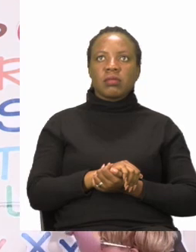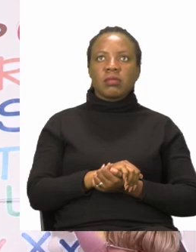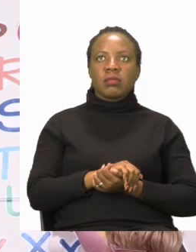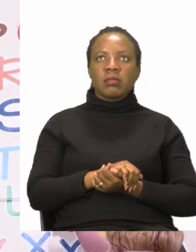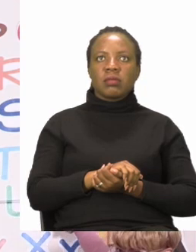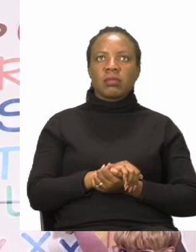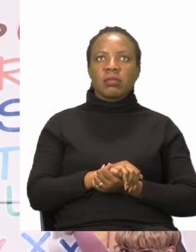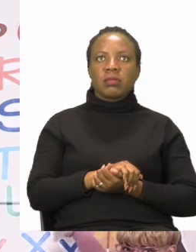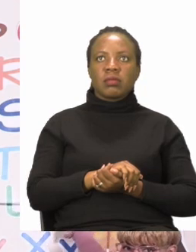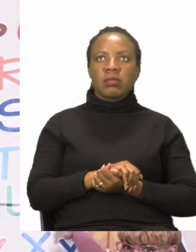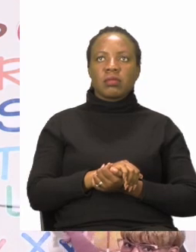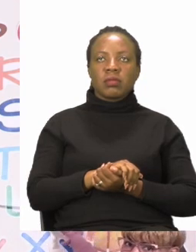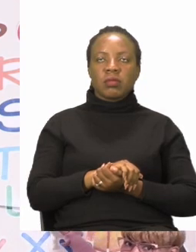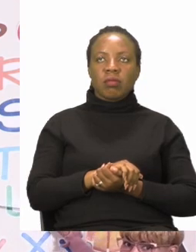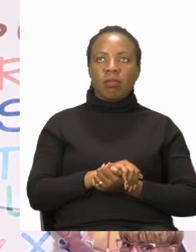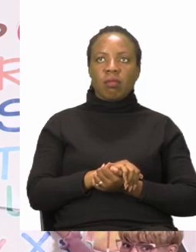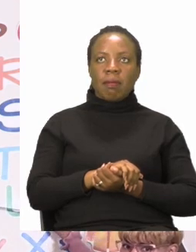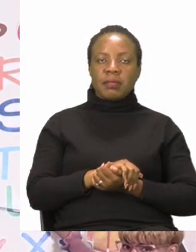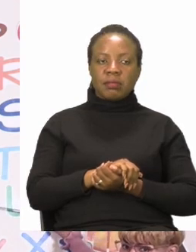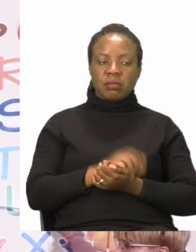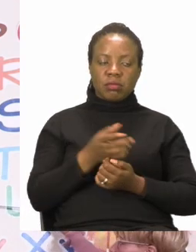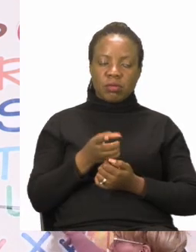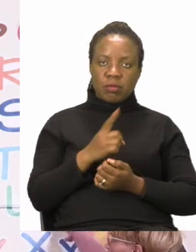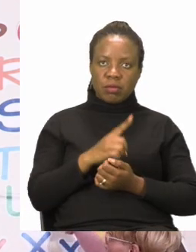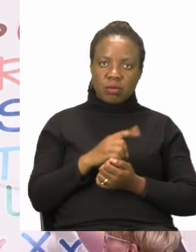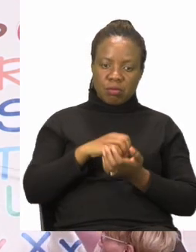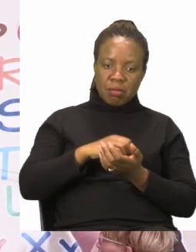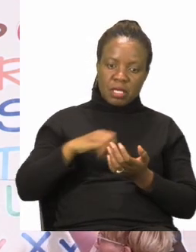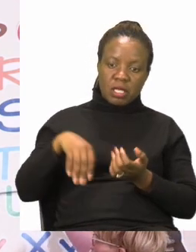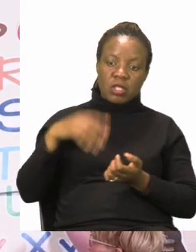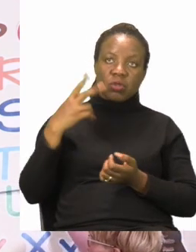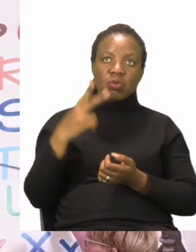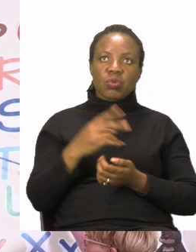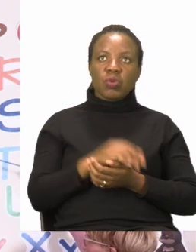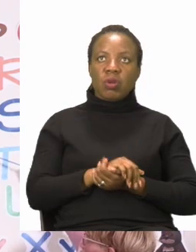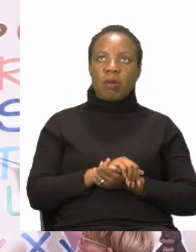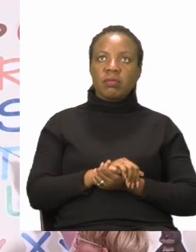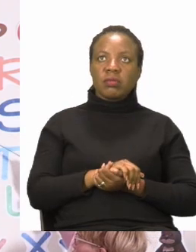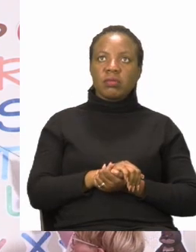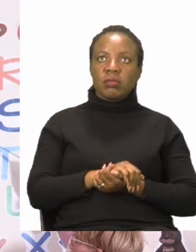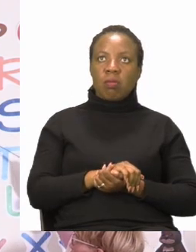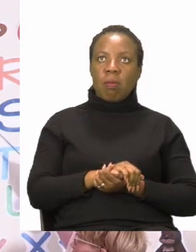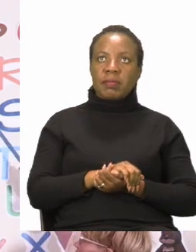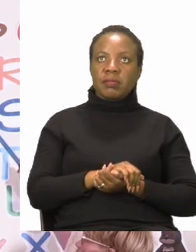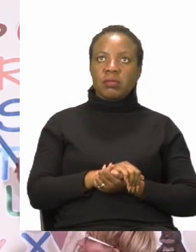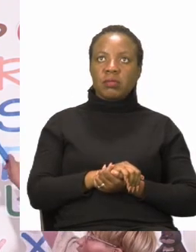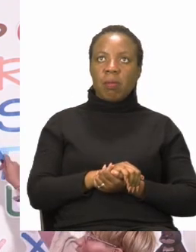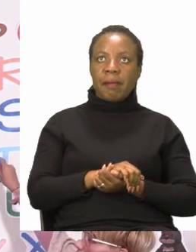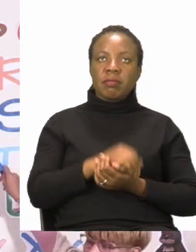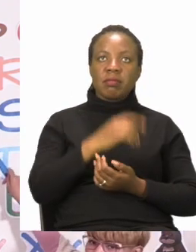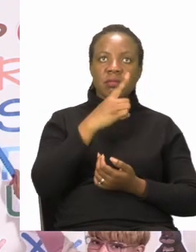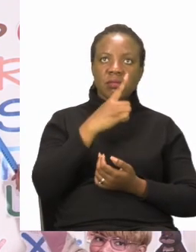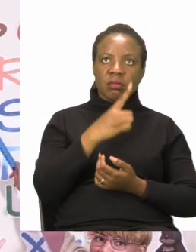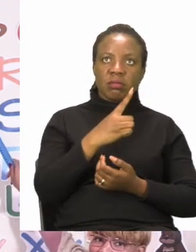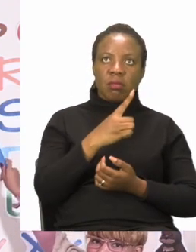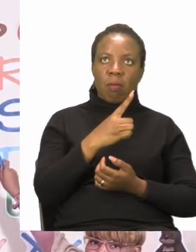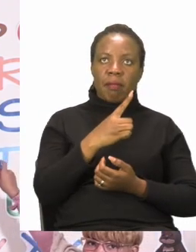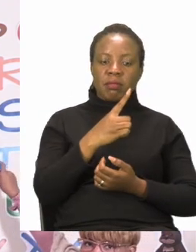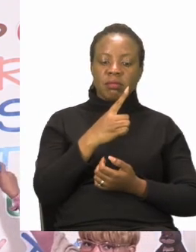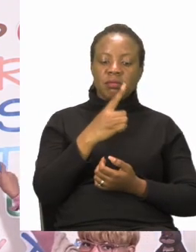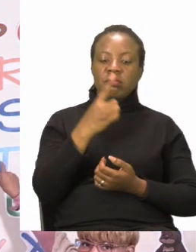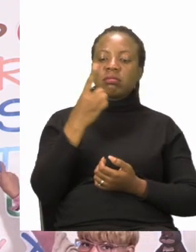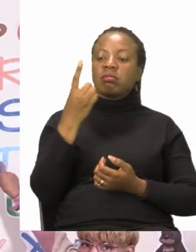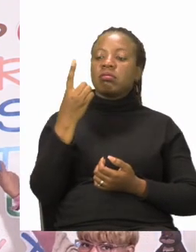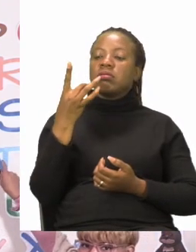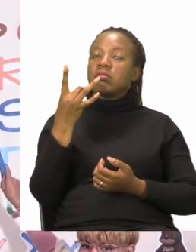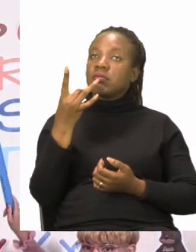means 20 counting back in twos, 1, 2, then our next number